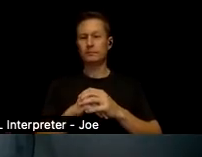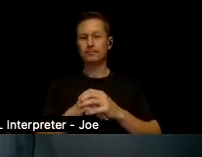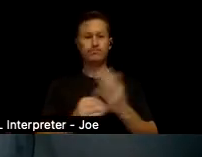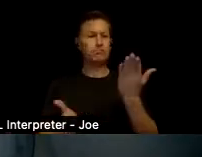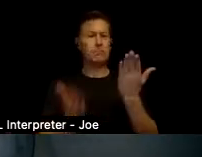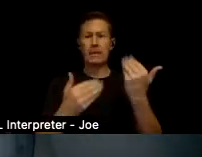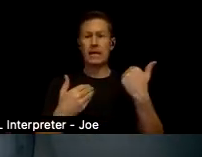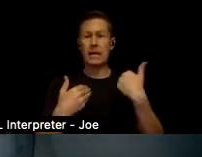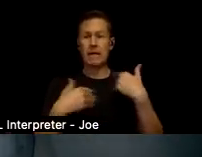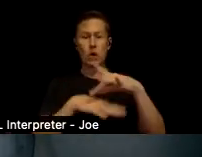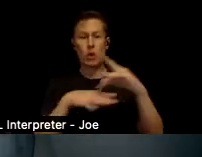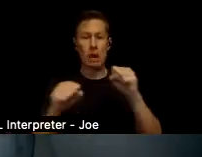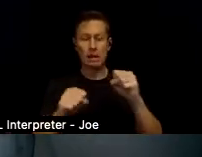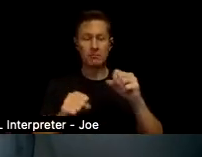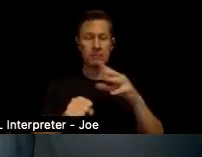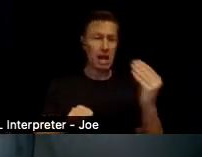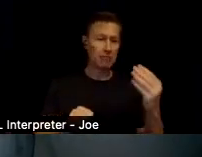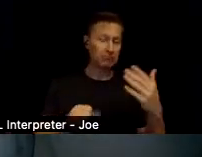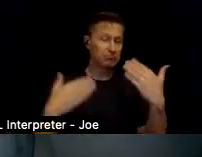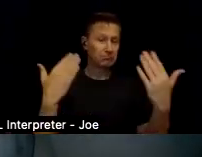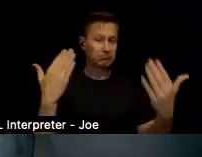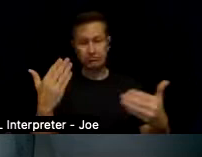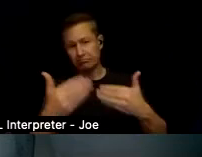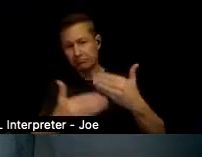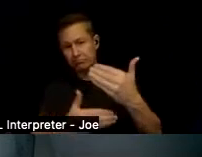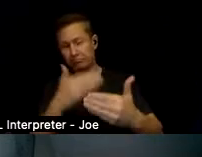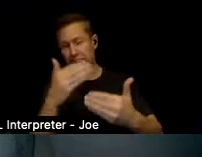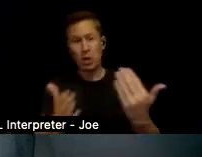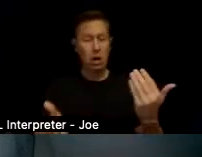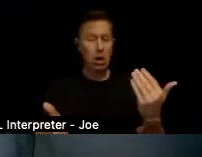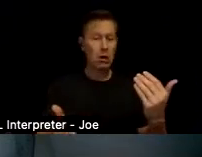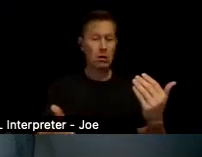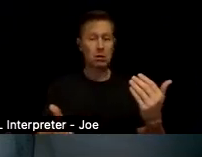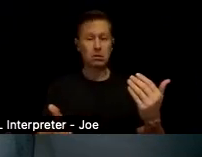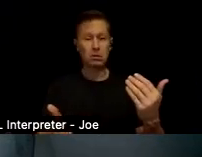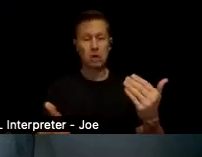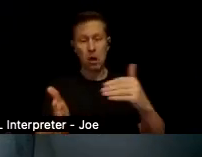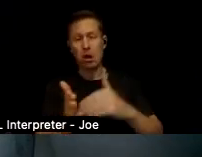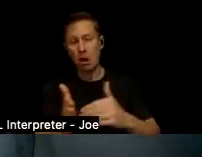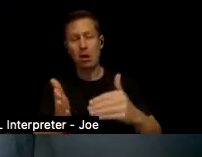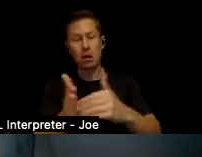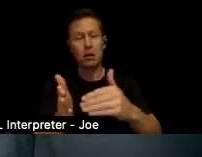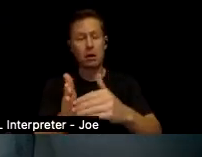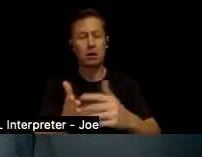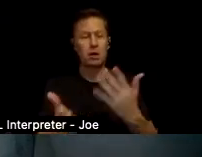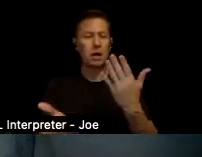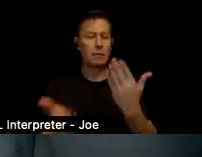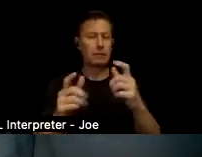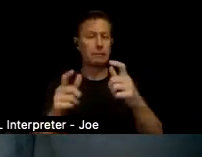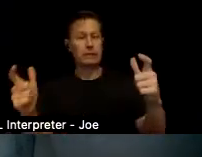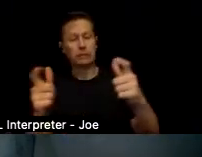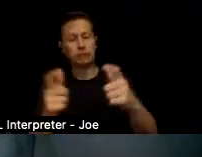have an earthquake and then some amount of time and then another earthquake and then a bigger earthquake and then littler earthquakes.